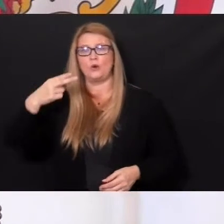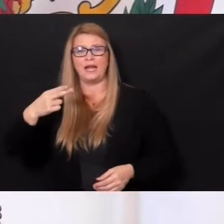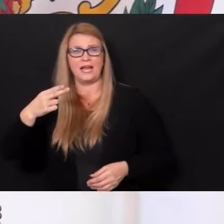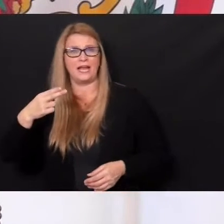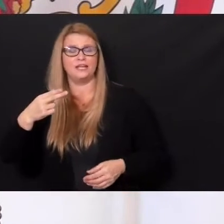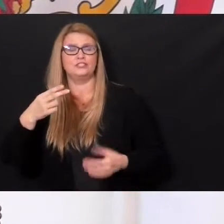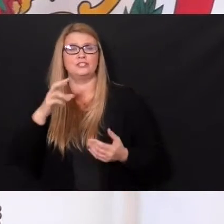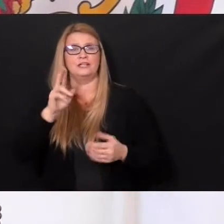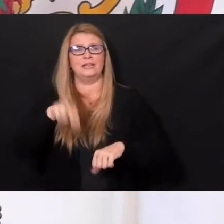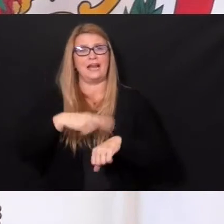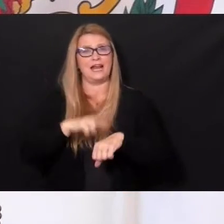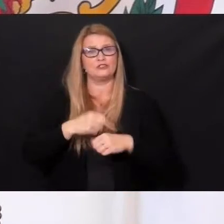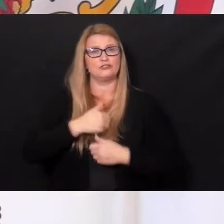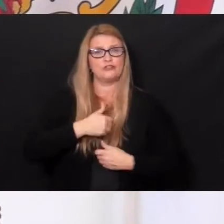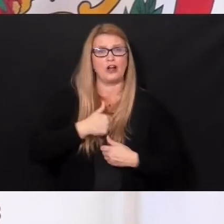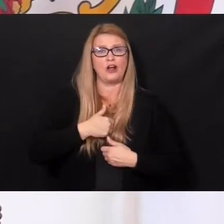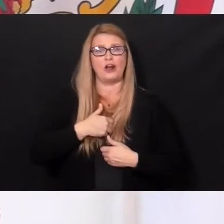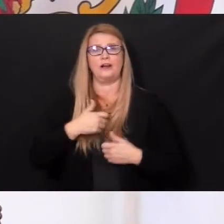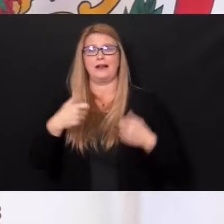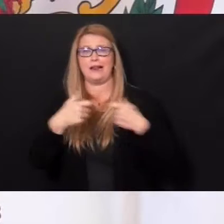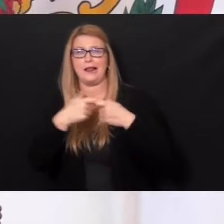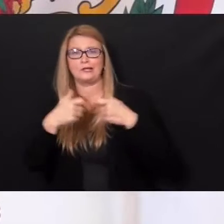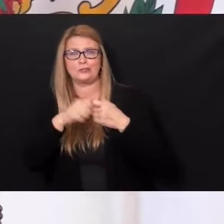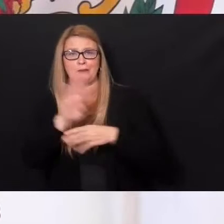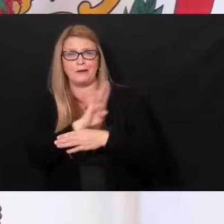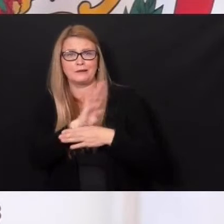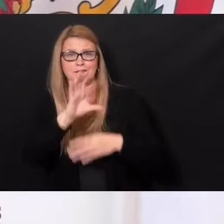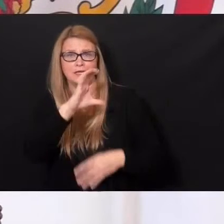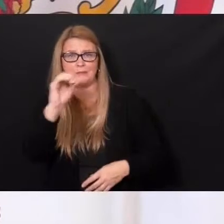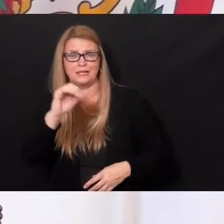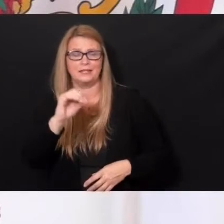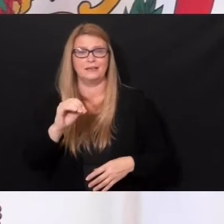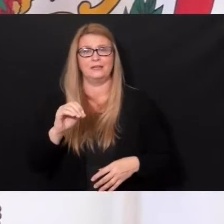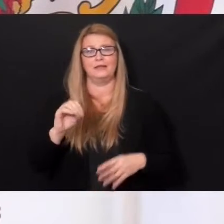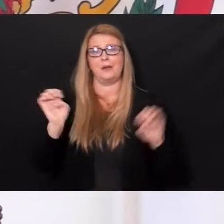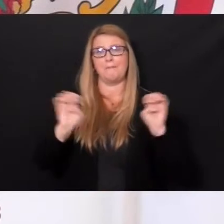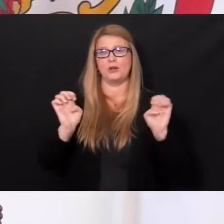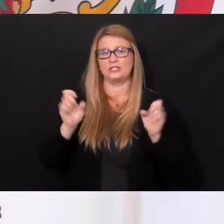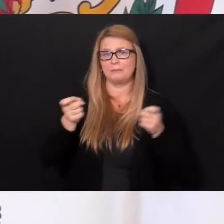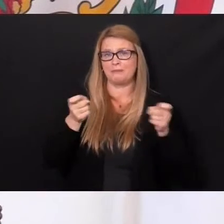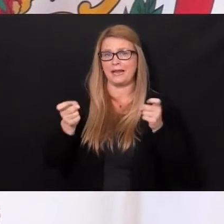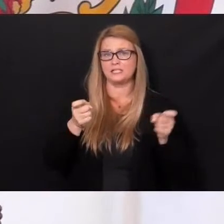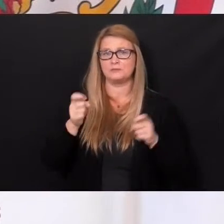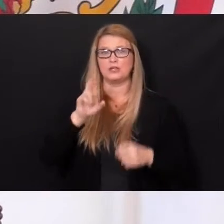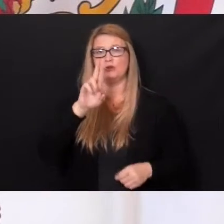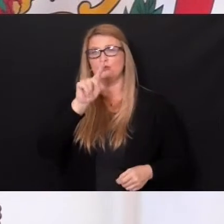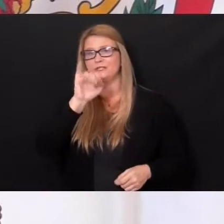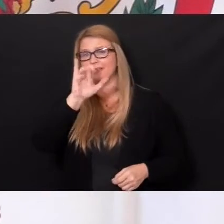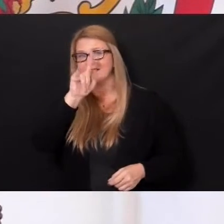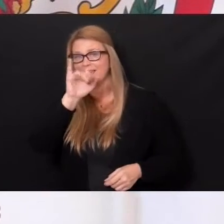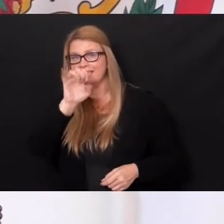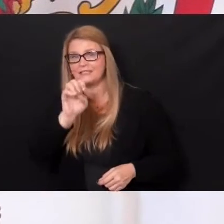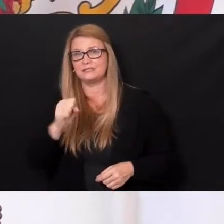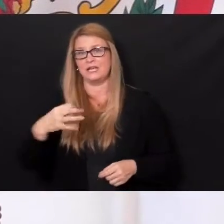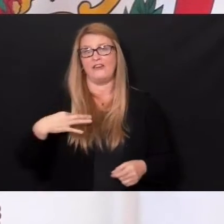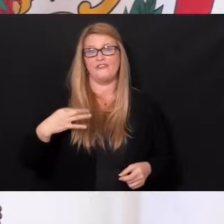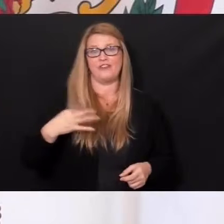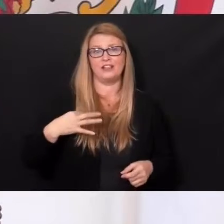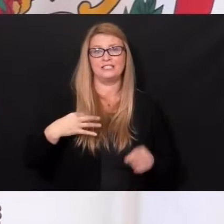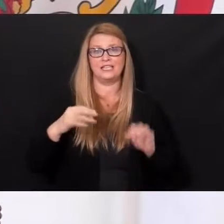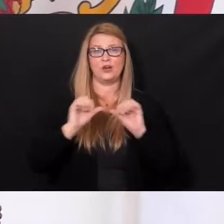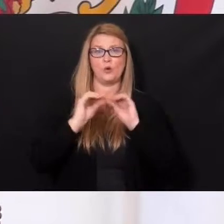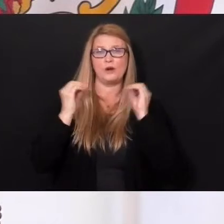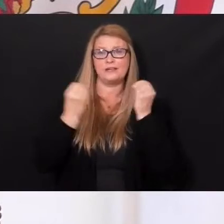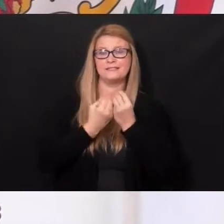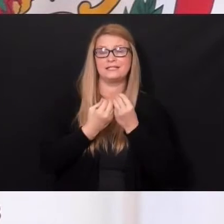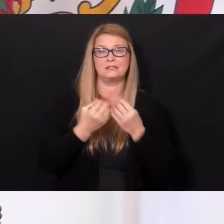the National Guard, the power companies, the Division of Emergency Management, the utility companies, the volunteer organizations,